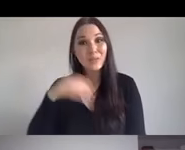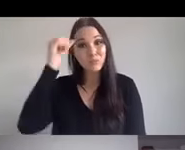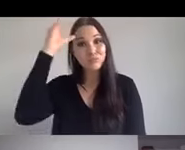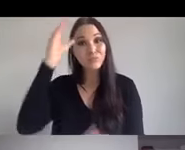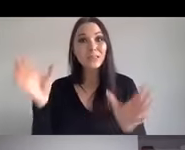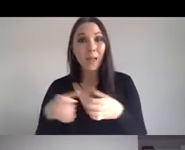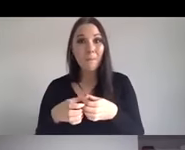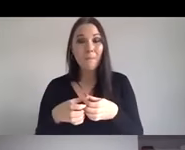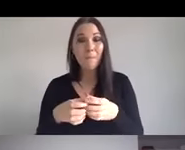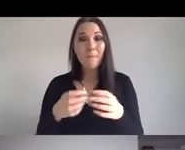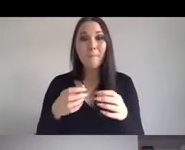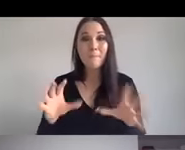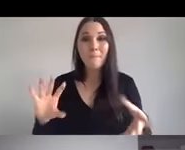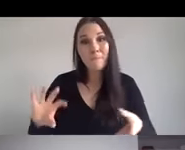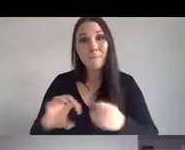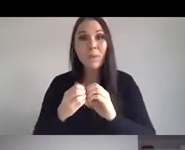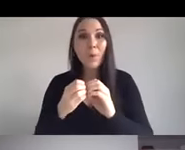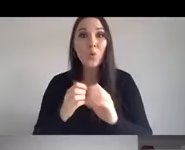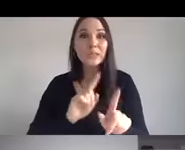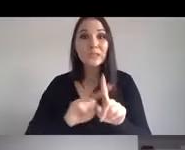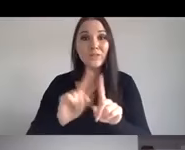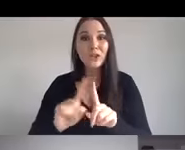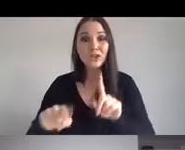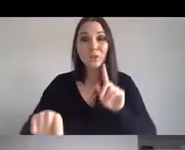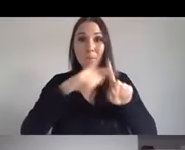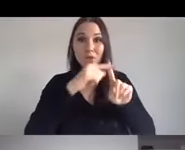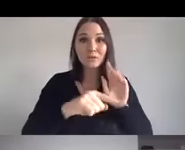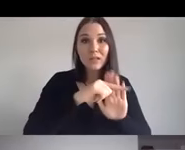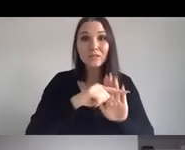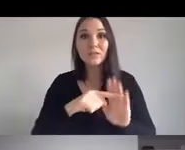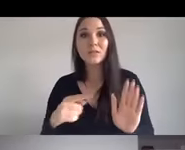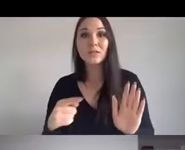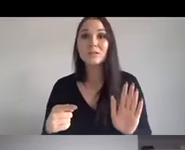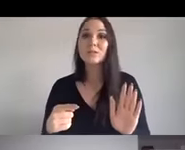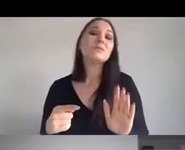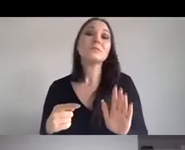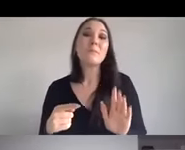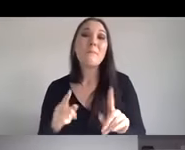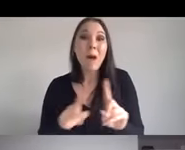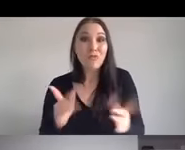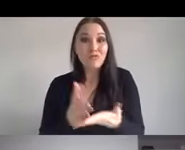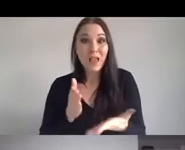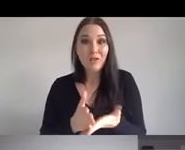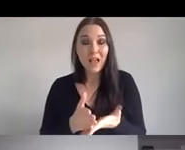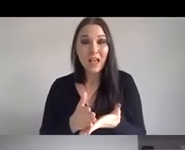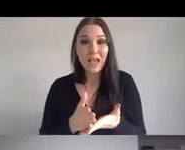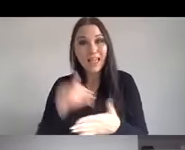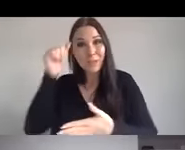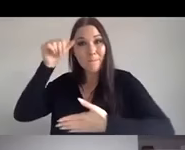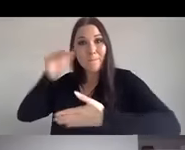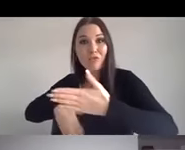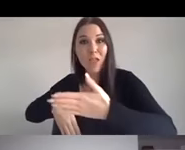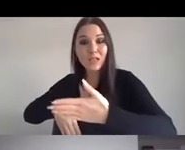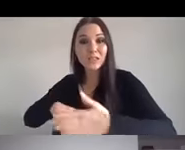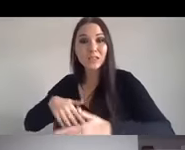by people who have different advantages, disadvantages. But what I really experienced that